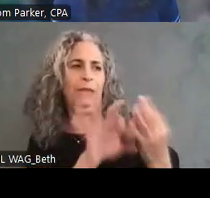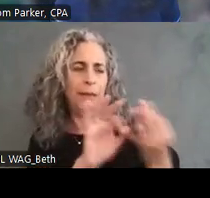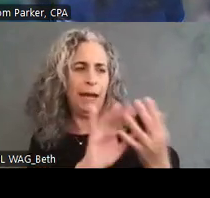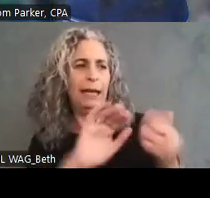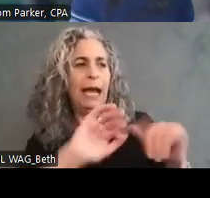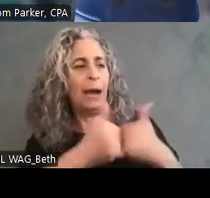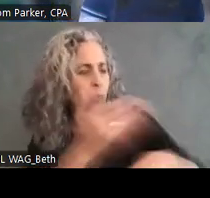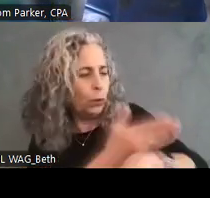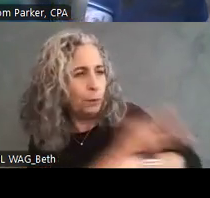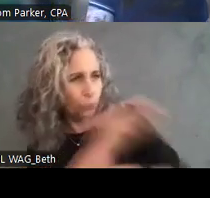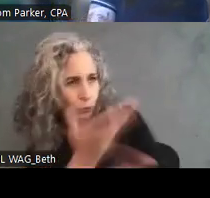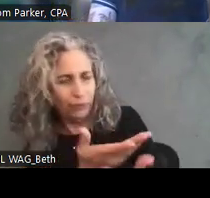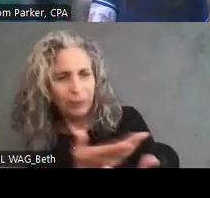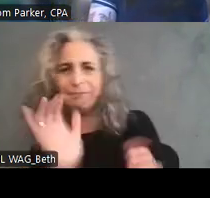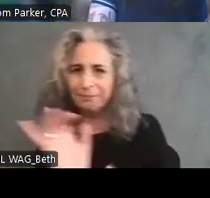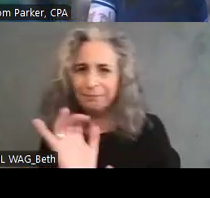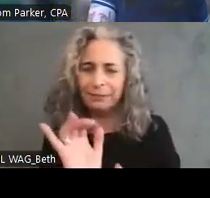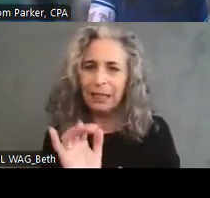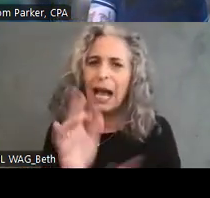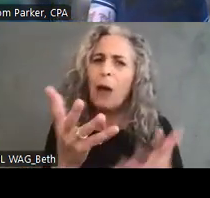I guess my takeaways from this would be to